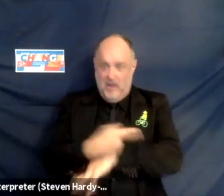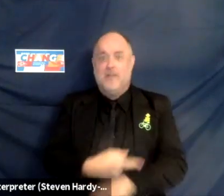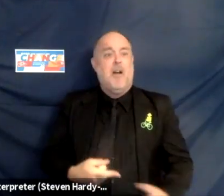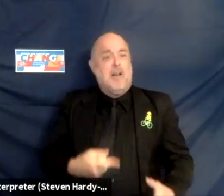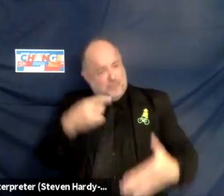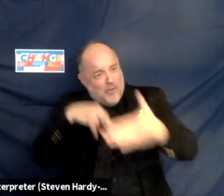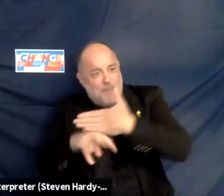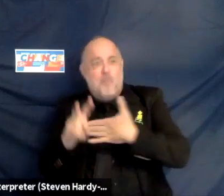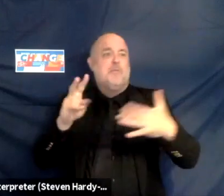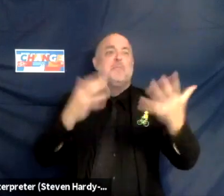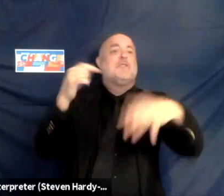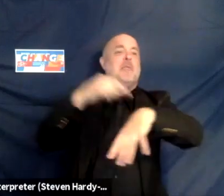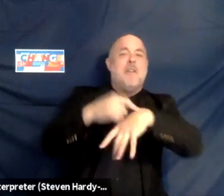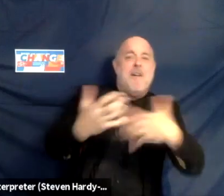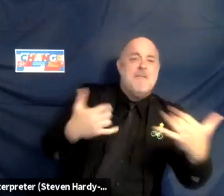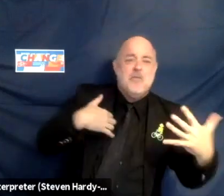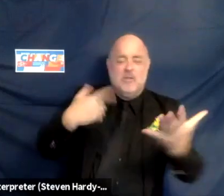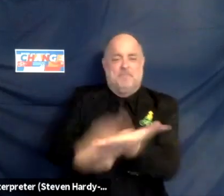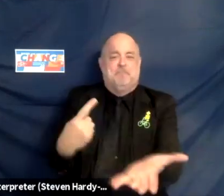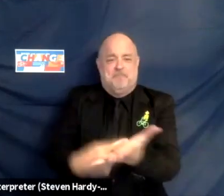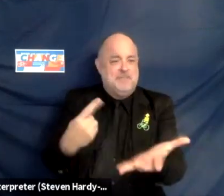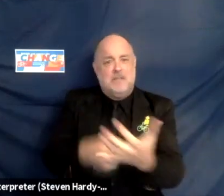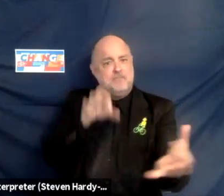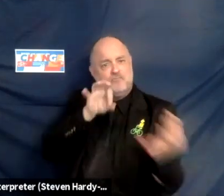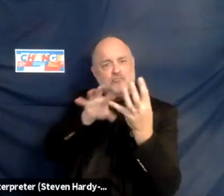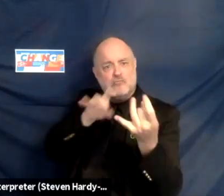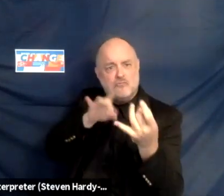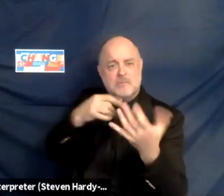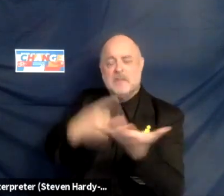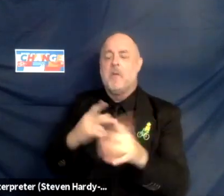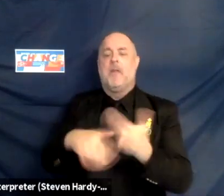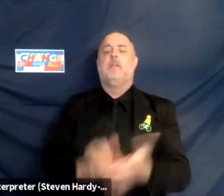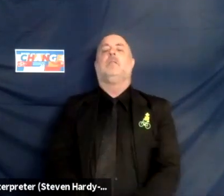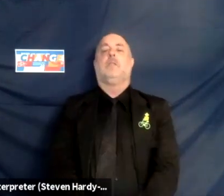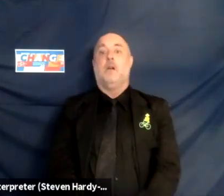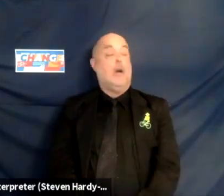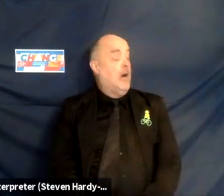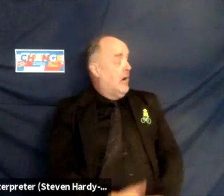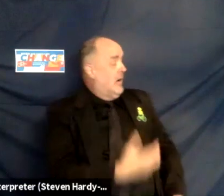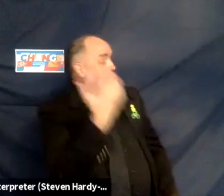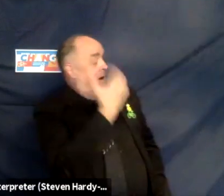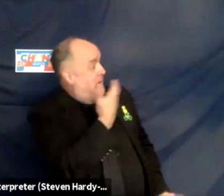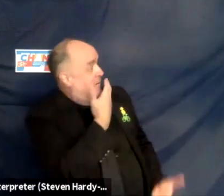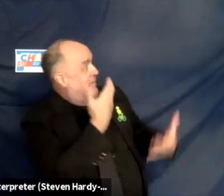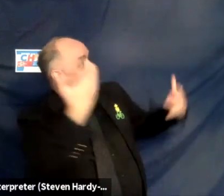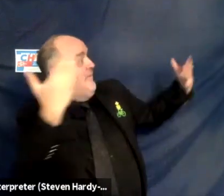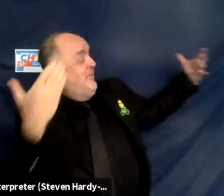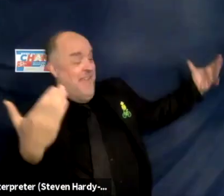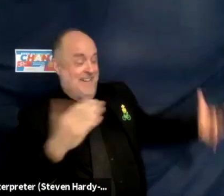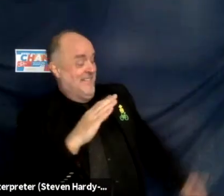forward with as much time as we have left to a bit of a discussion too. Well, thanks so much. You went right to the